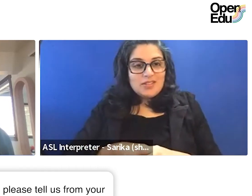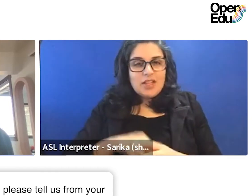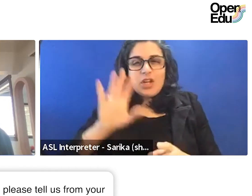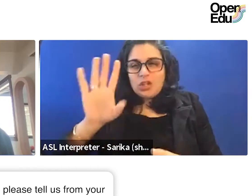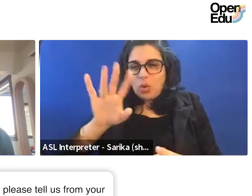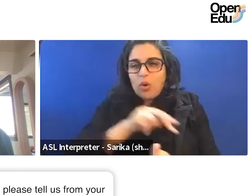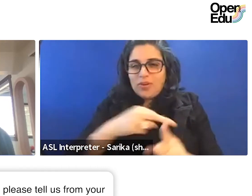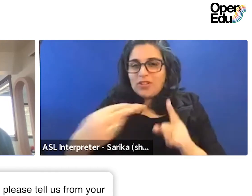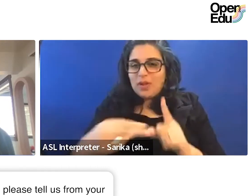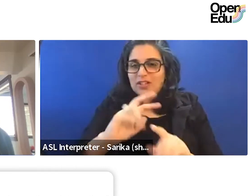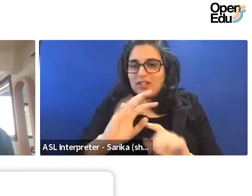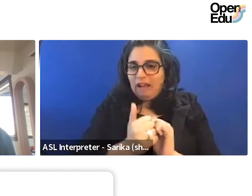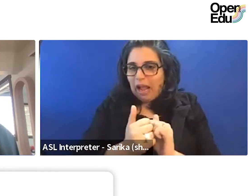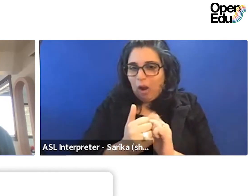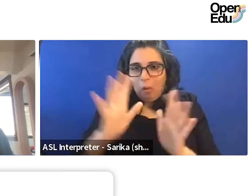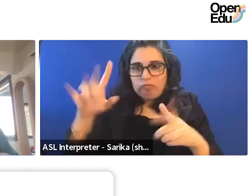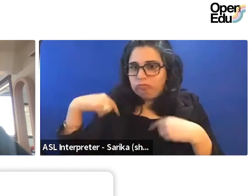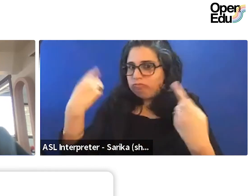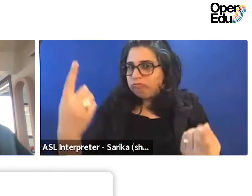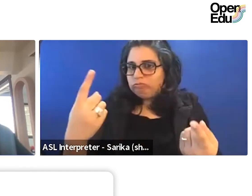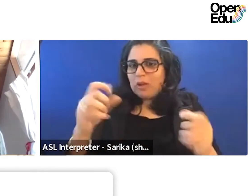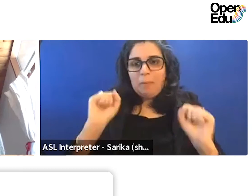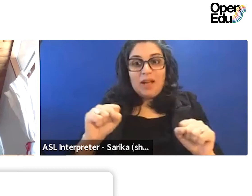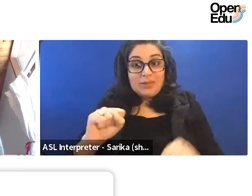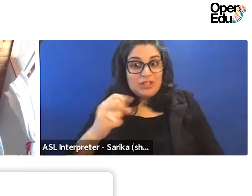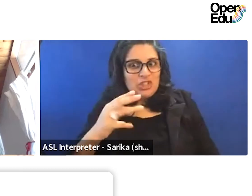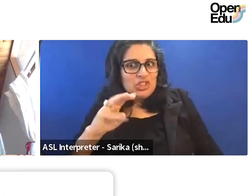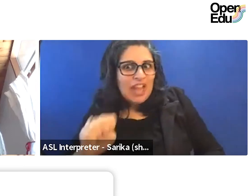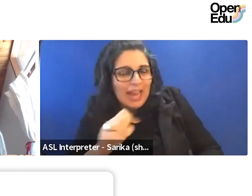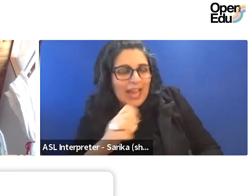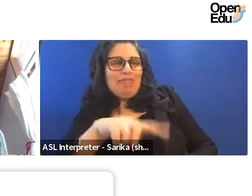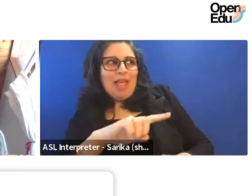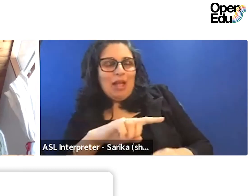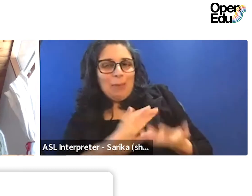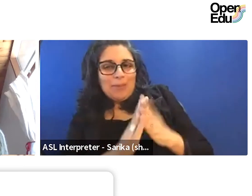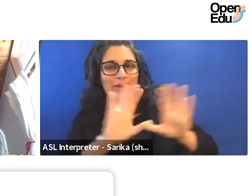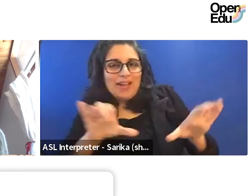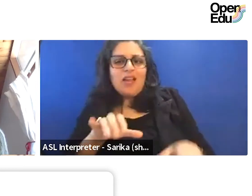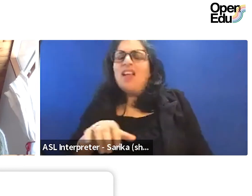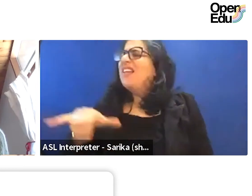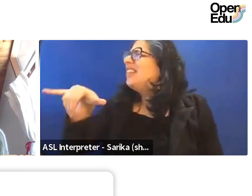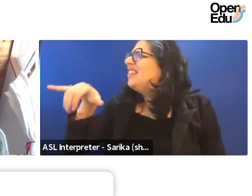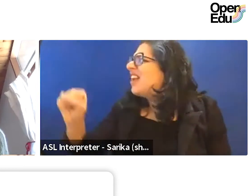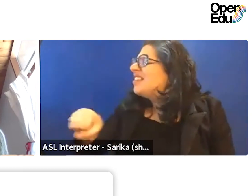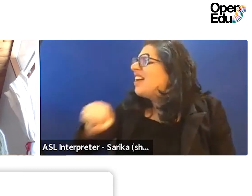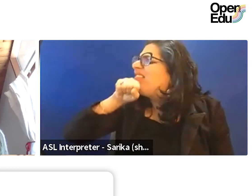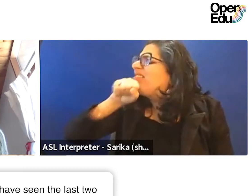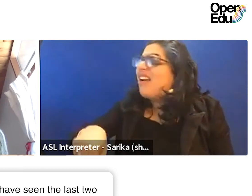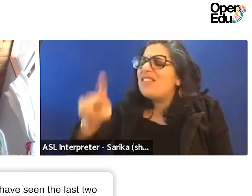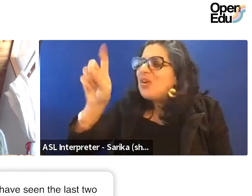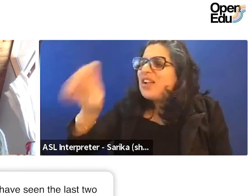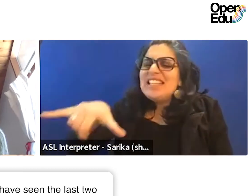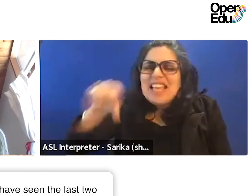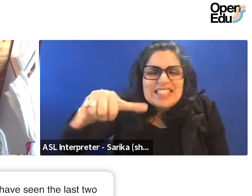perspective how it's been, and can we shame them into action? Yes, we can. I love this question. Absolutely, we can shame them into action.